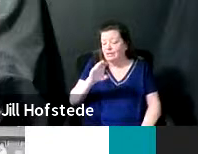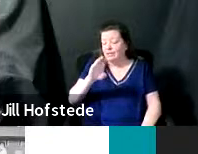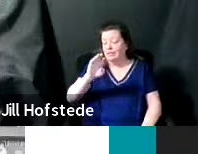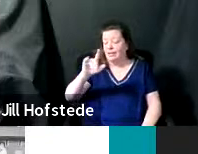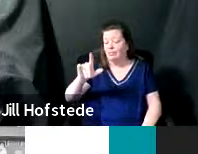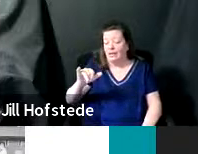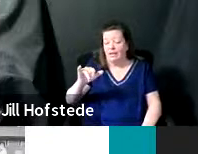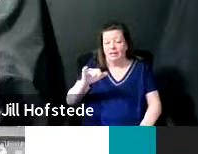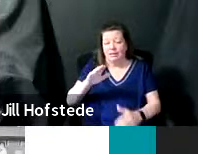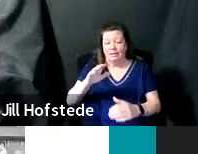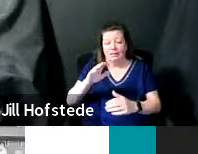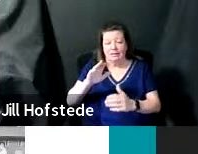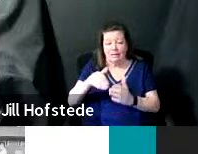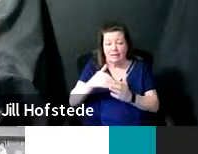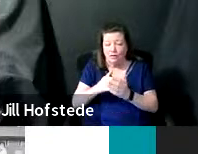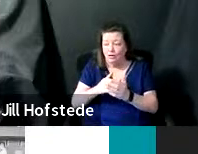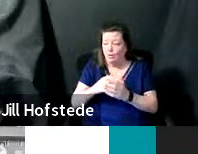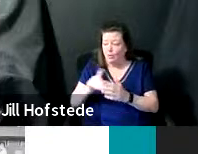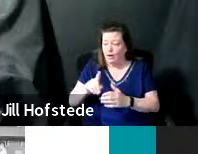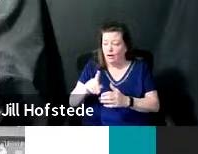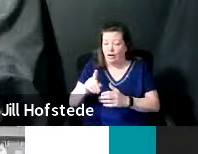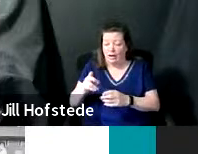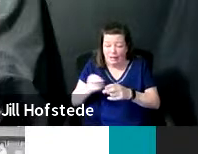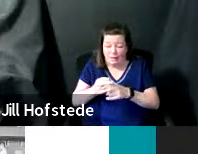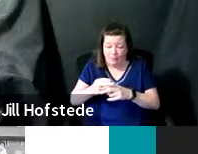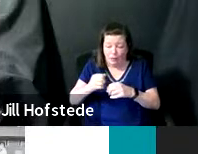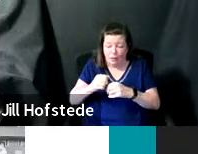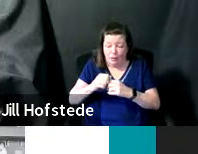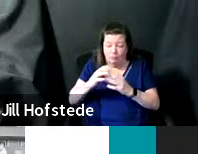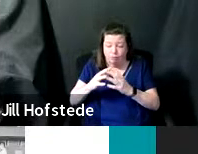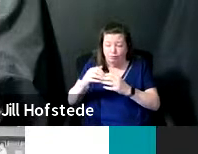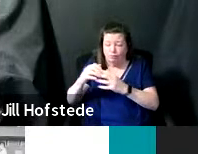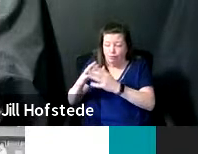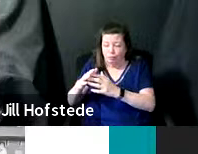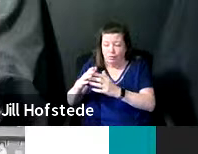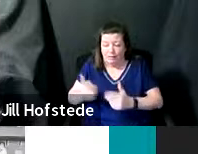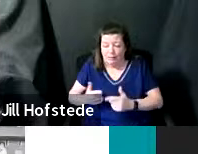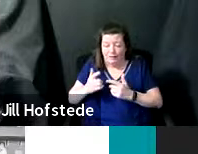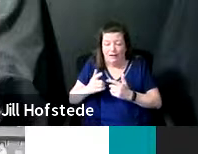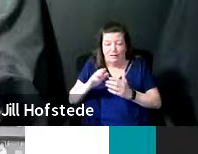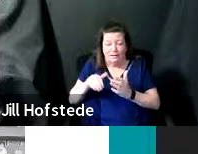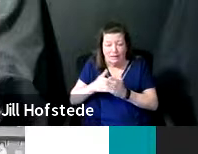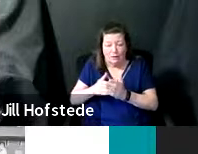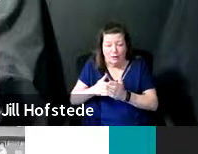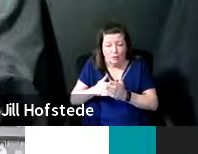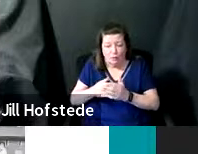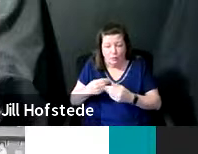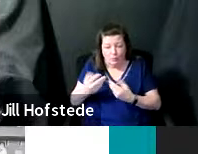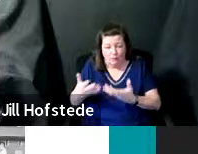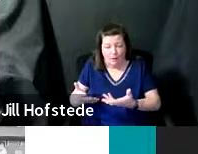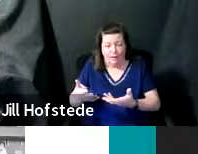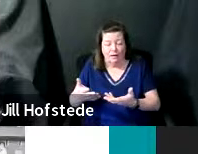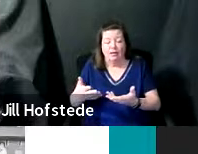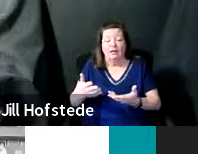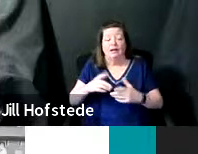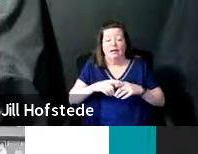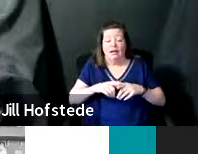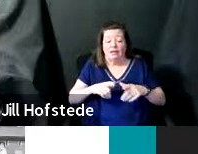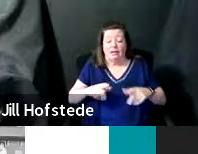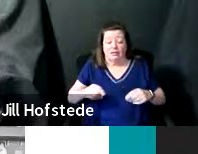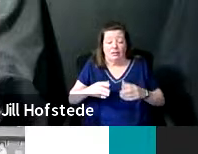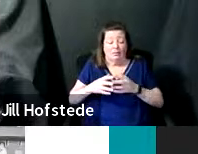hastily constructed temporary living quarters were provided. And the Japanese American community lived on